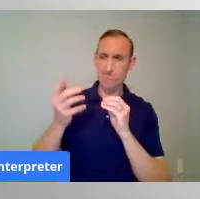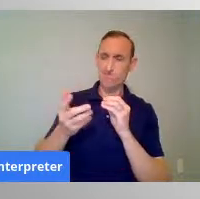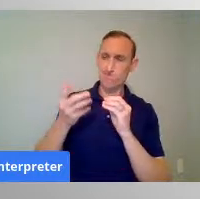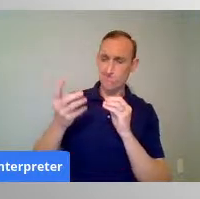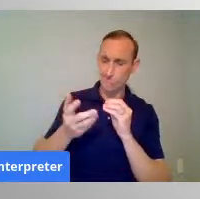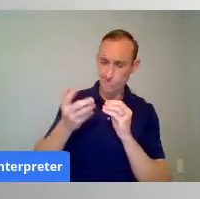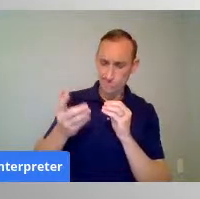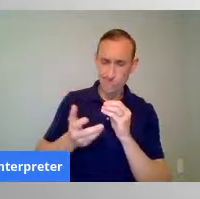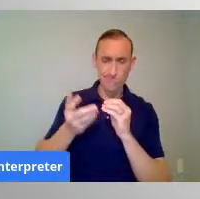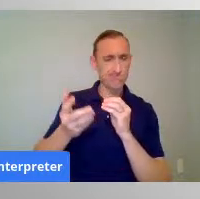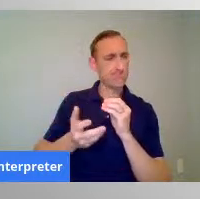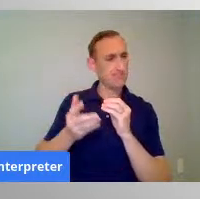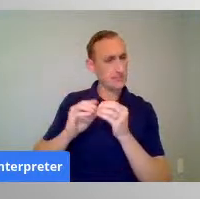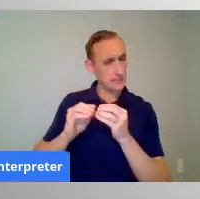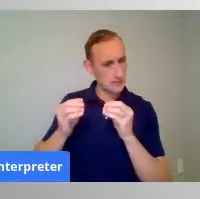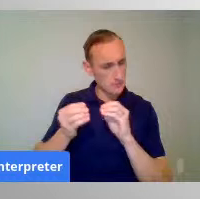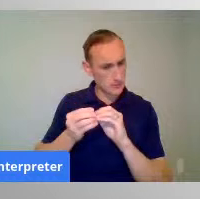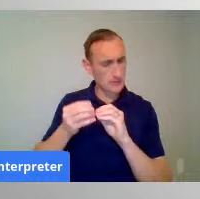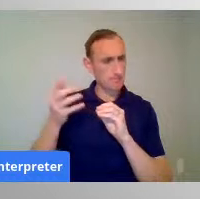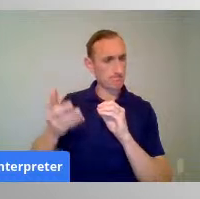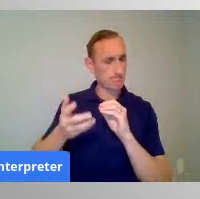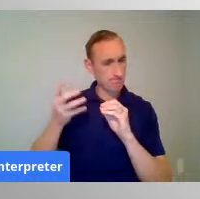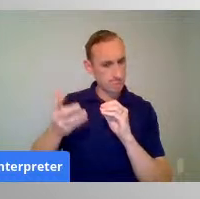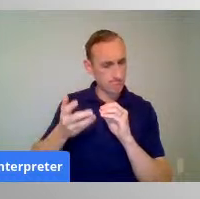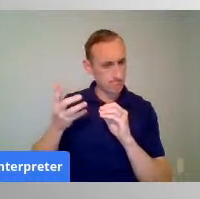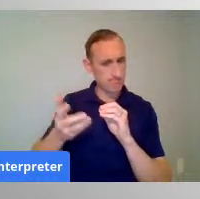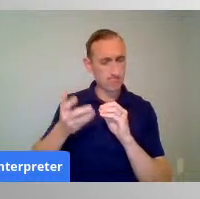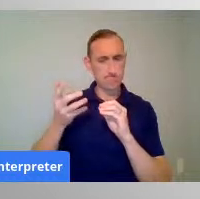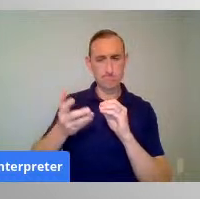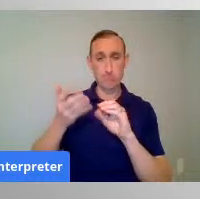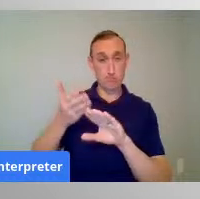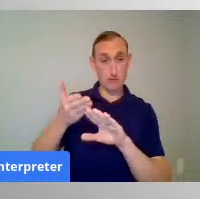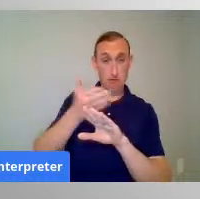what are the numbers that we reached before the pandemic?